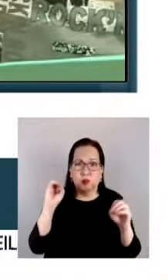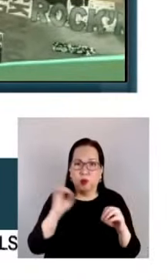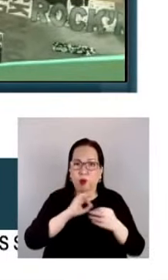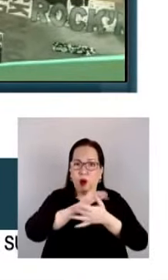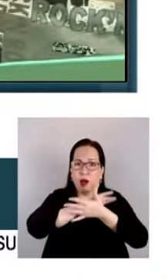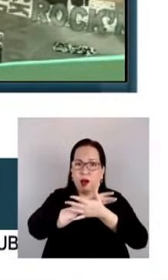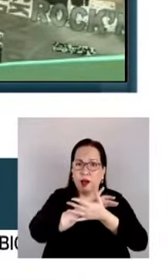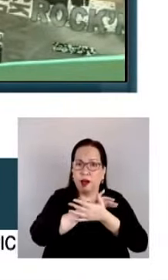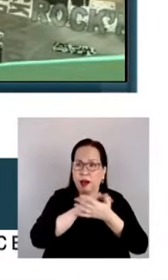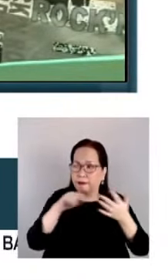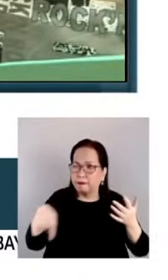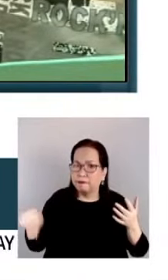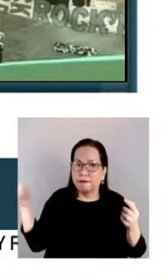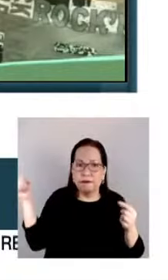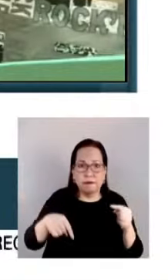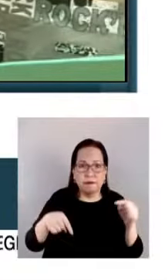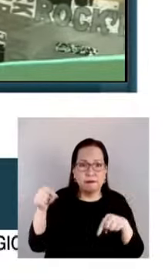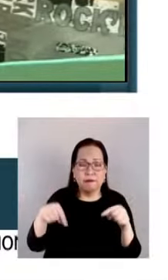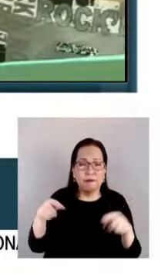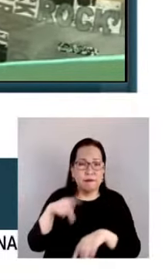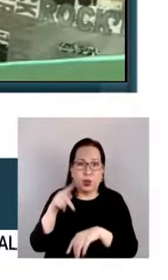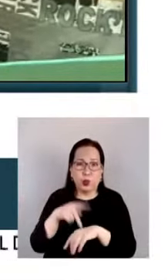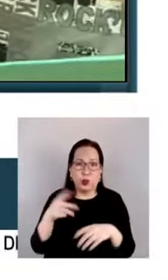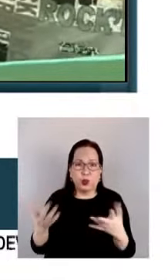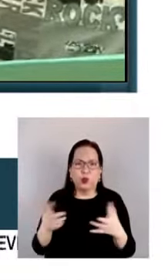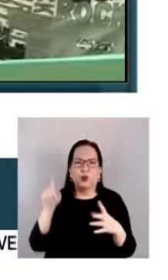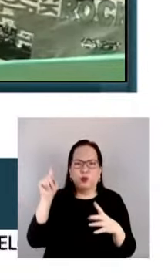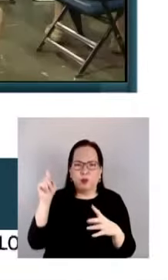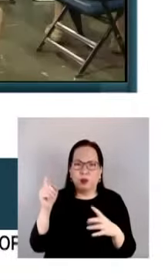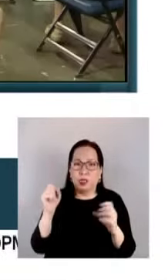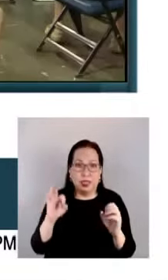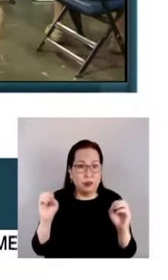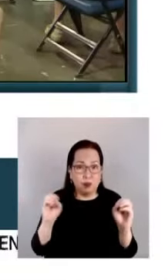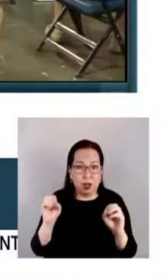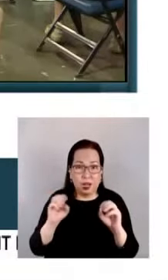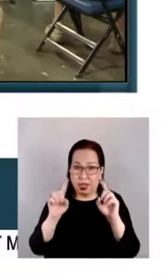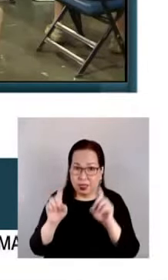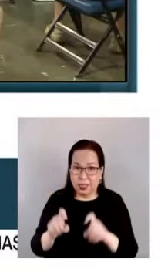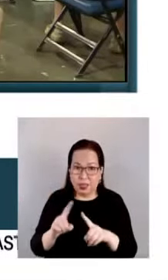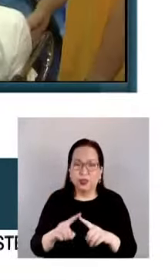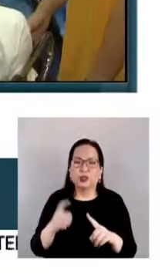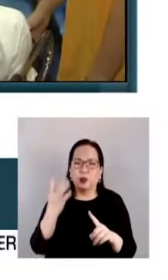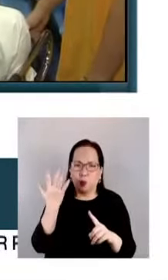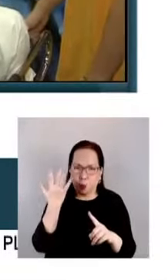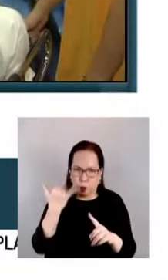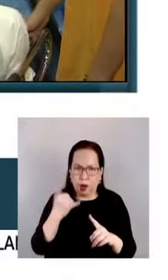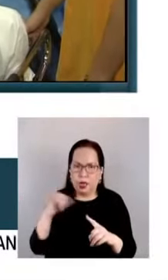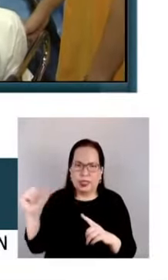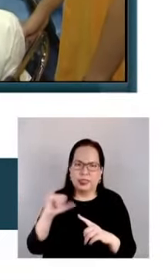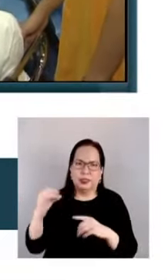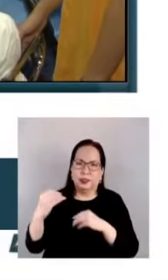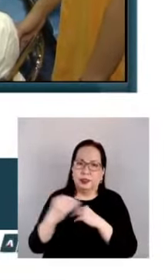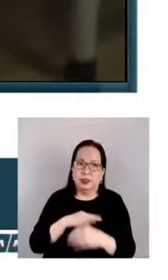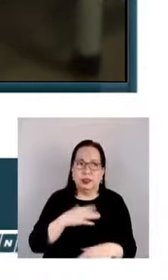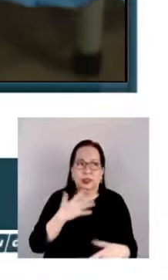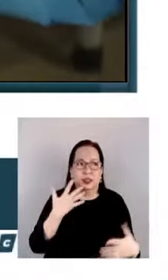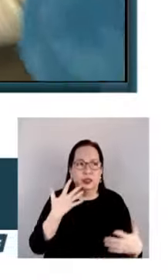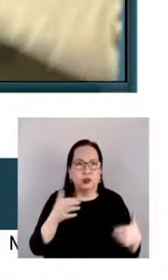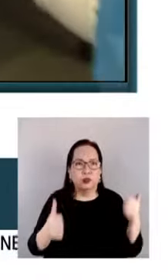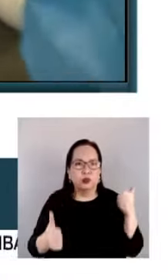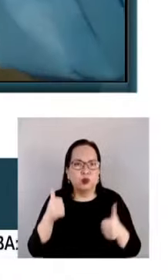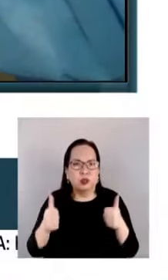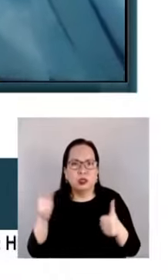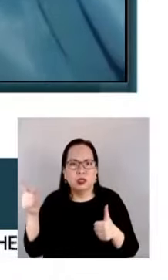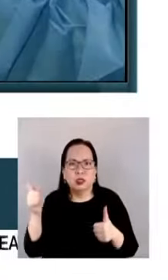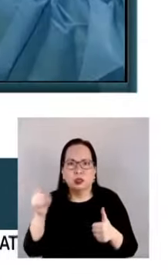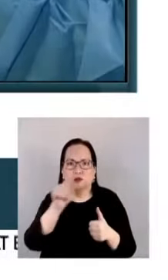is causing the infection here in the Philippines. And that's the reason why we will be blinded on, are we having those variants of